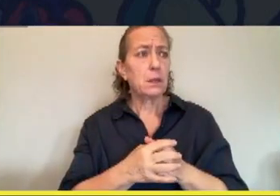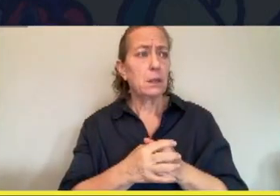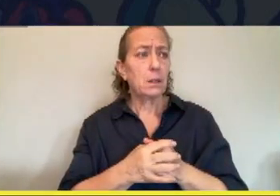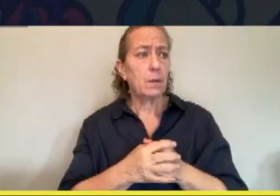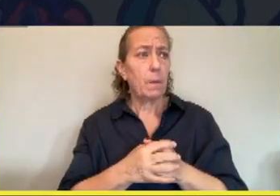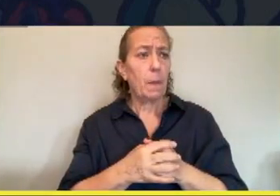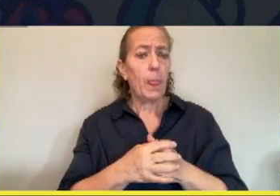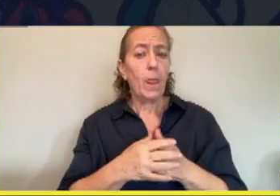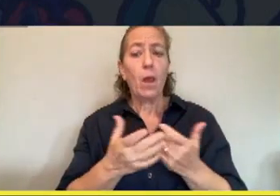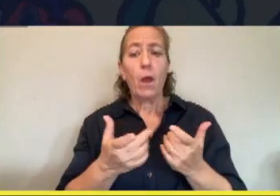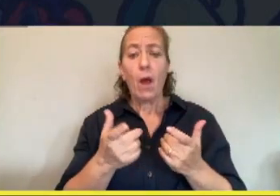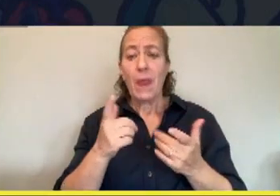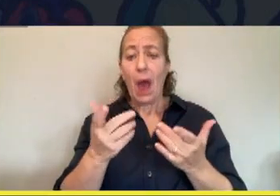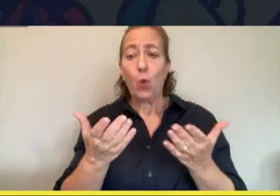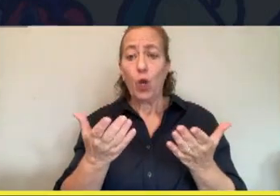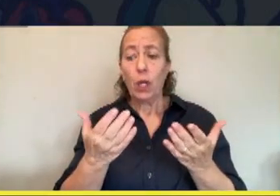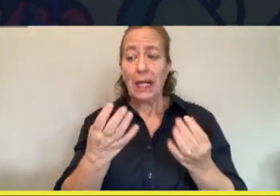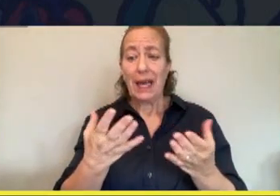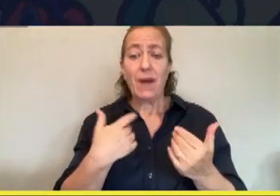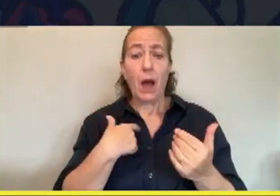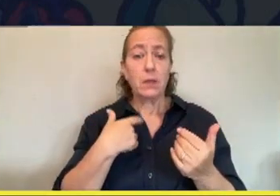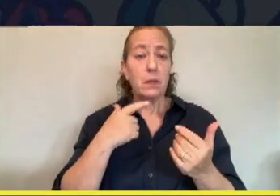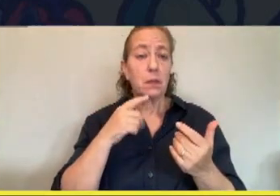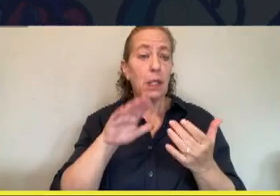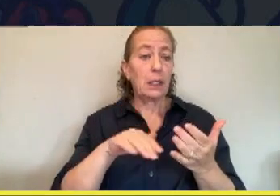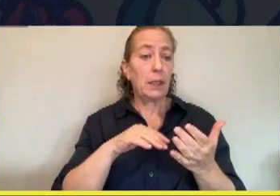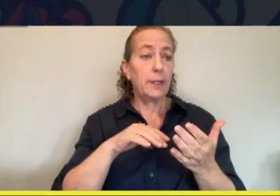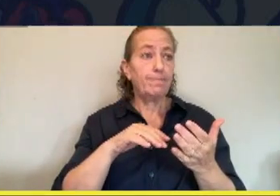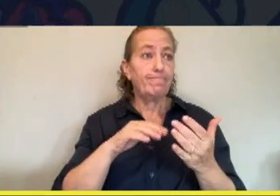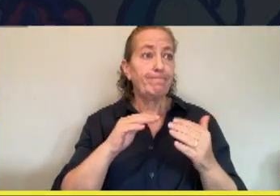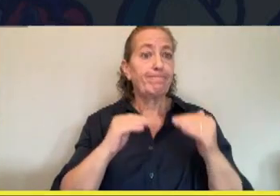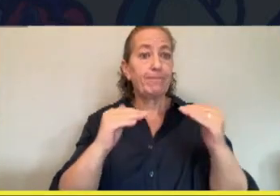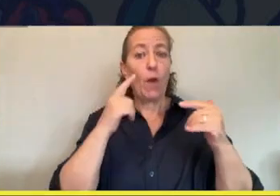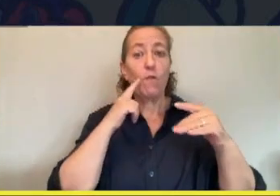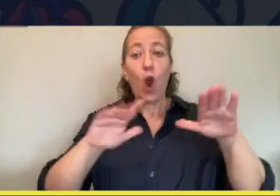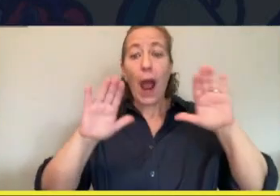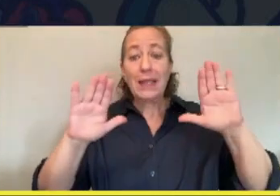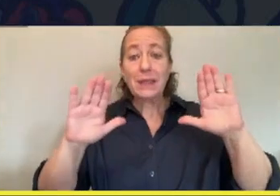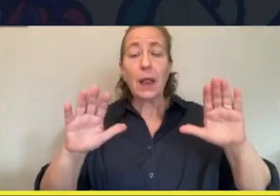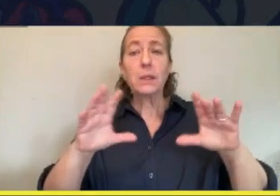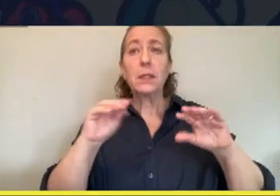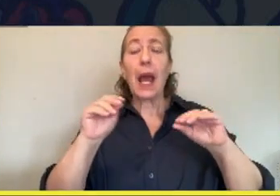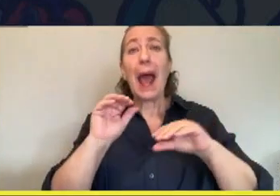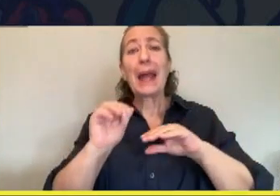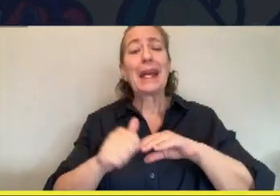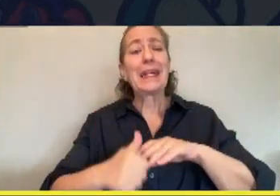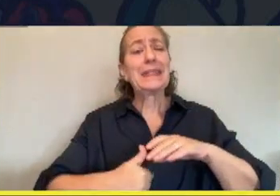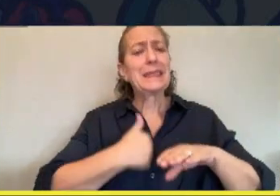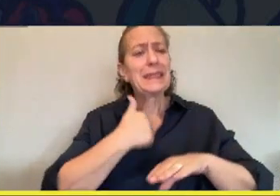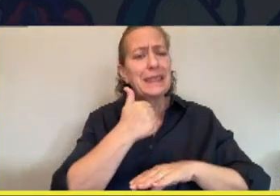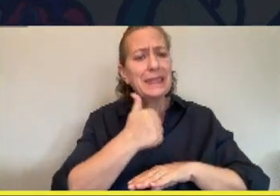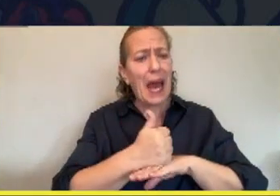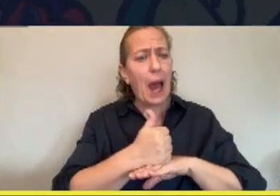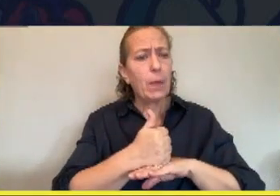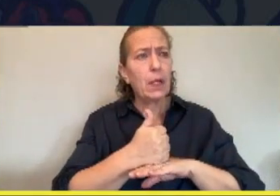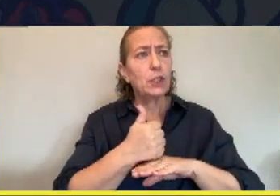excellence established. Then, of course, the most important, then disability will